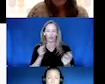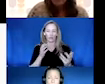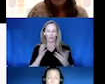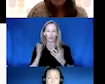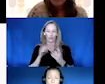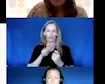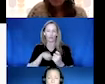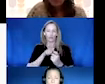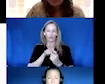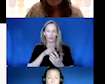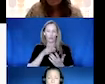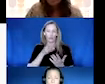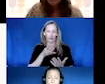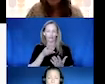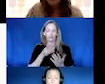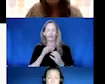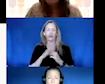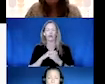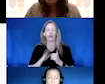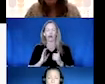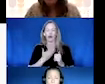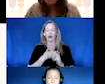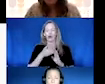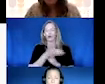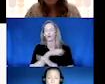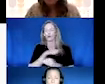So for our prenatal program,